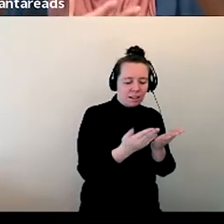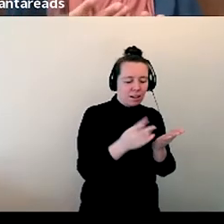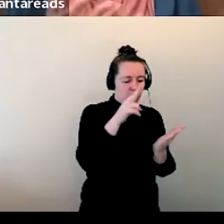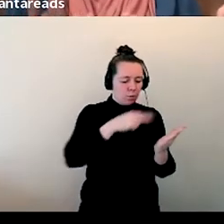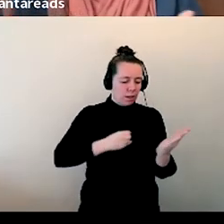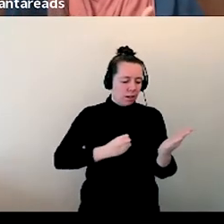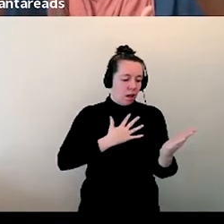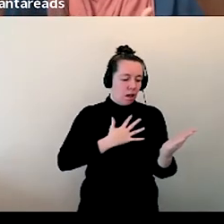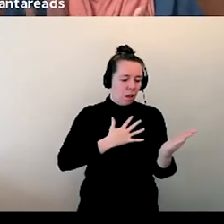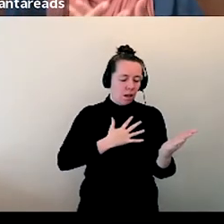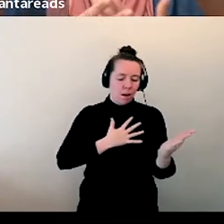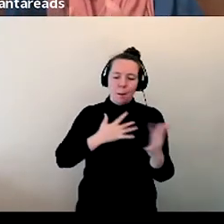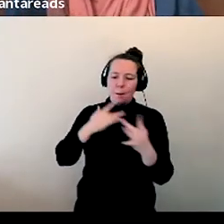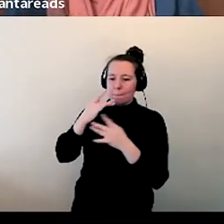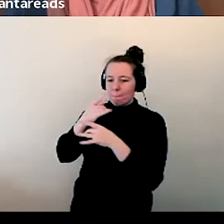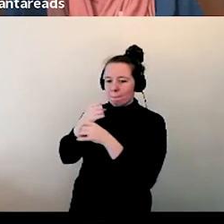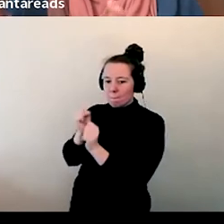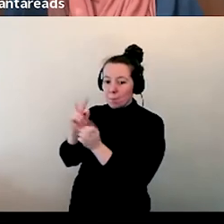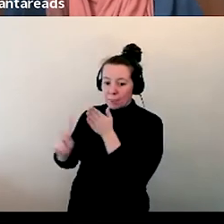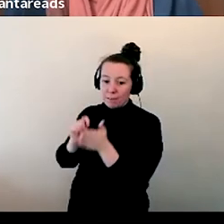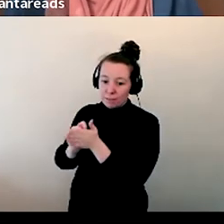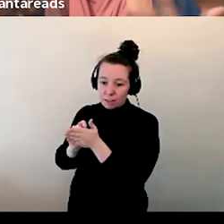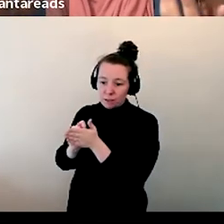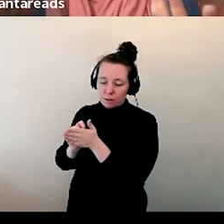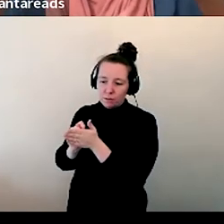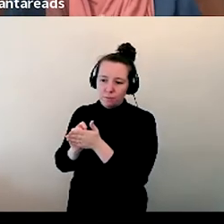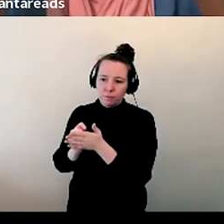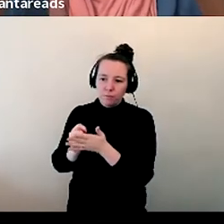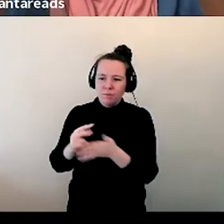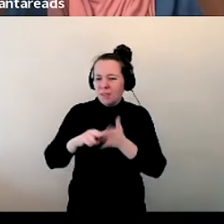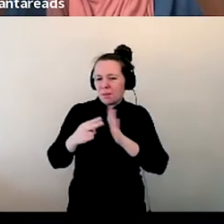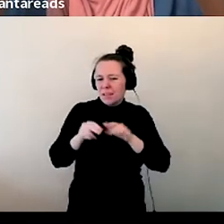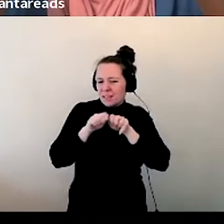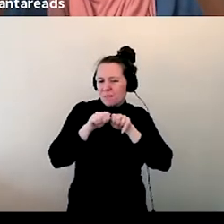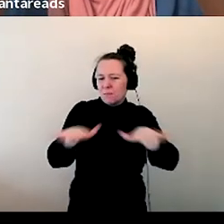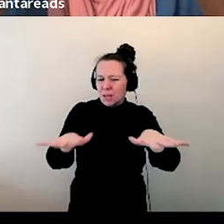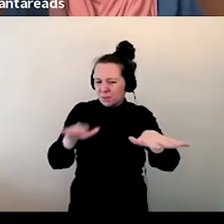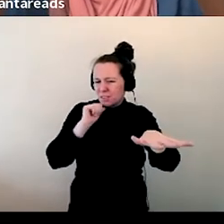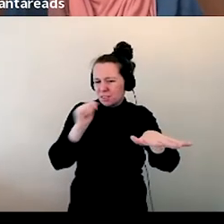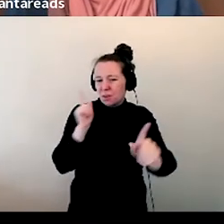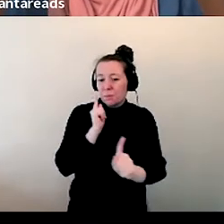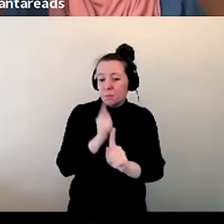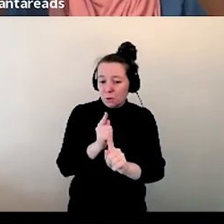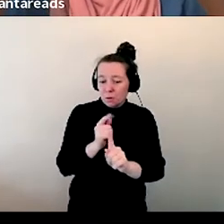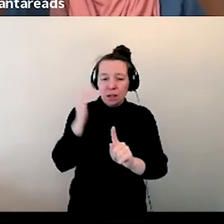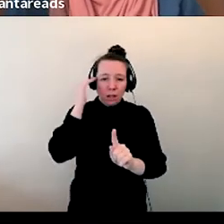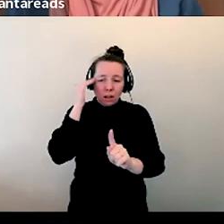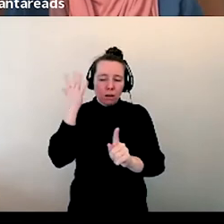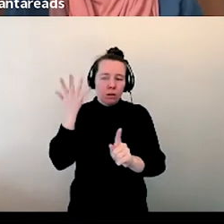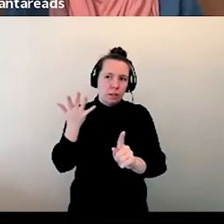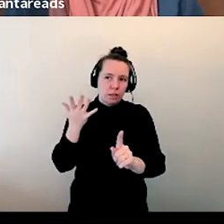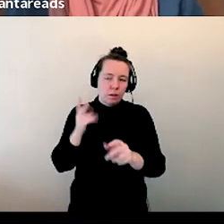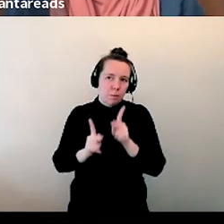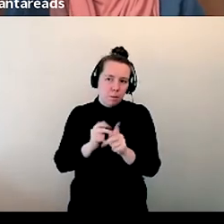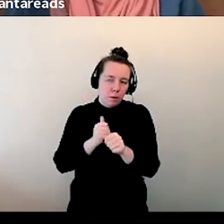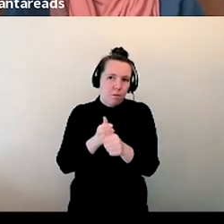proud of that are the ones that go viral, but it's the ones that like other people and your followers who will see the video, no matter how low the views are on the video,